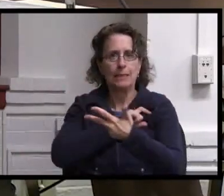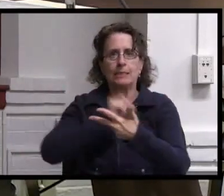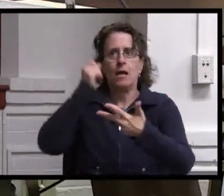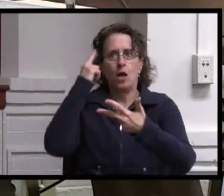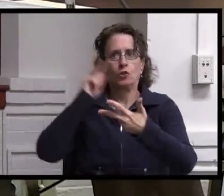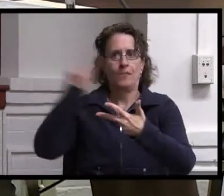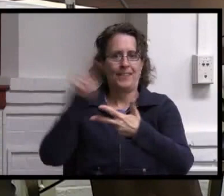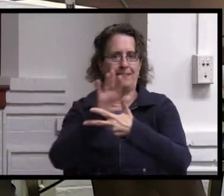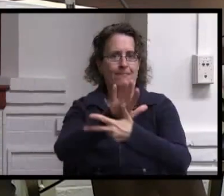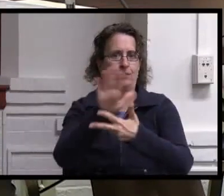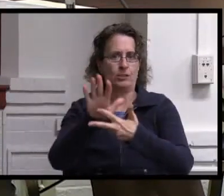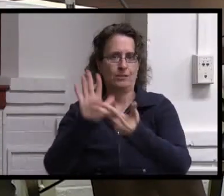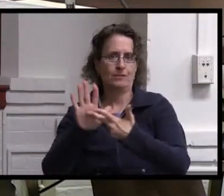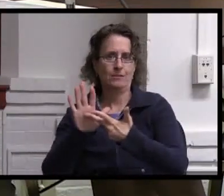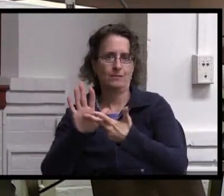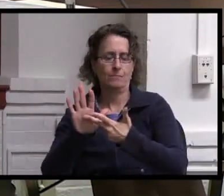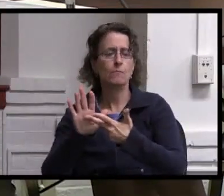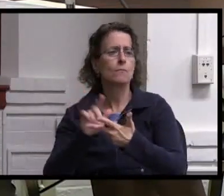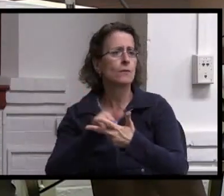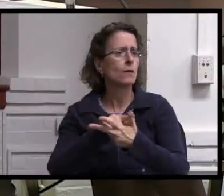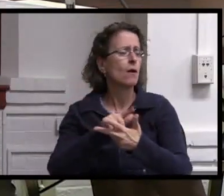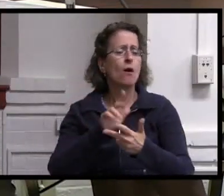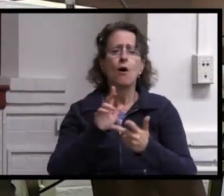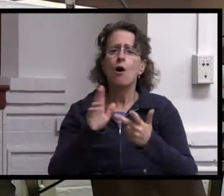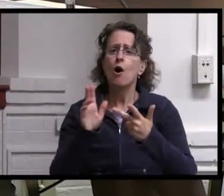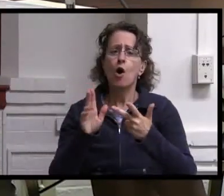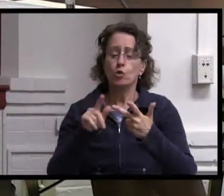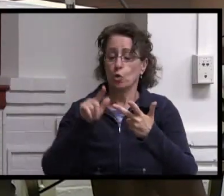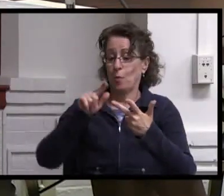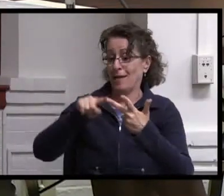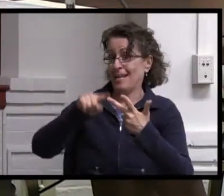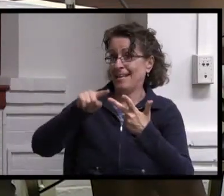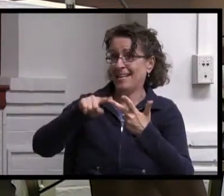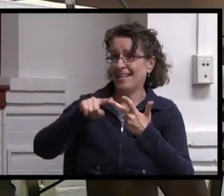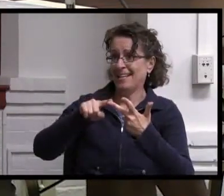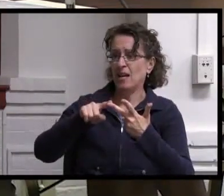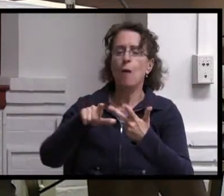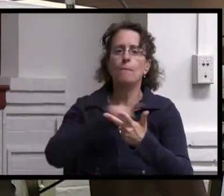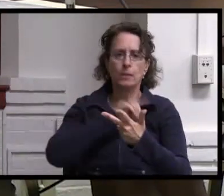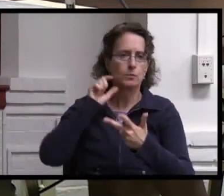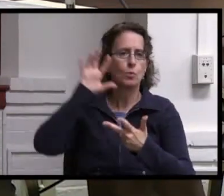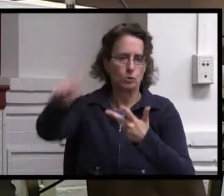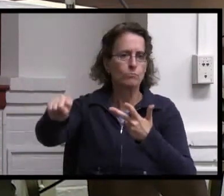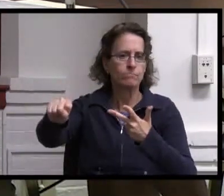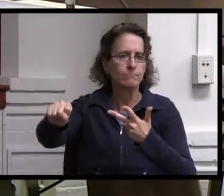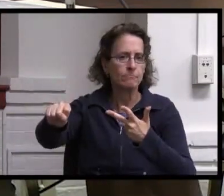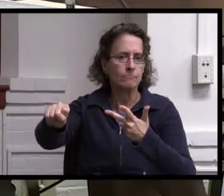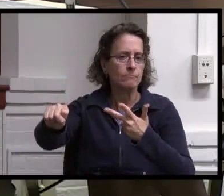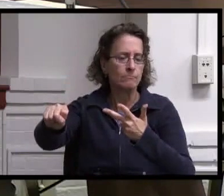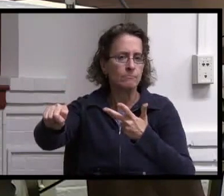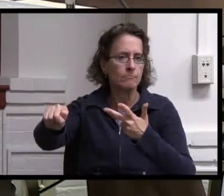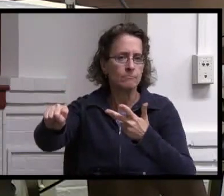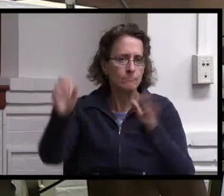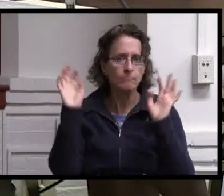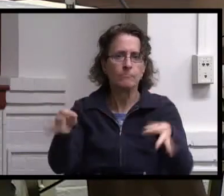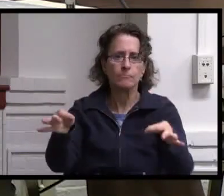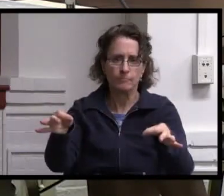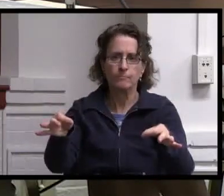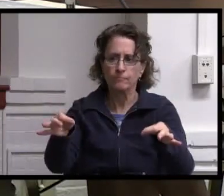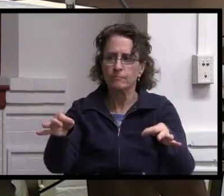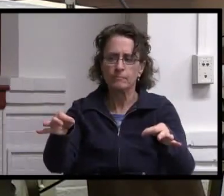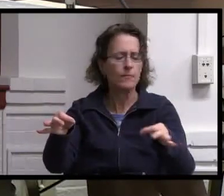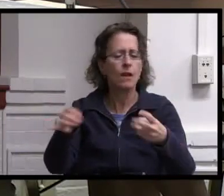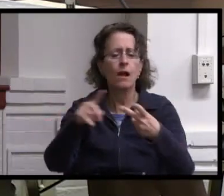we want to take the people that are truly down there being victimizing others. You know, that's they need to be